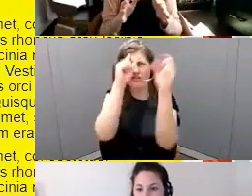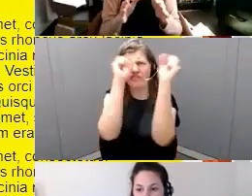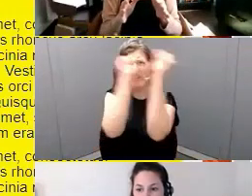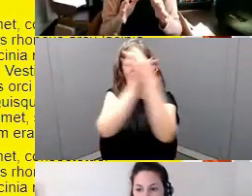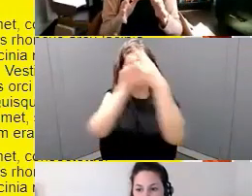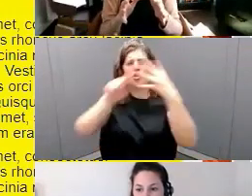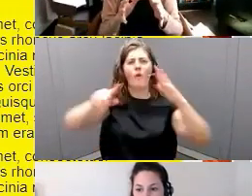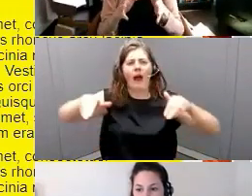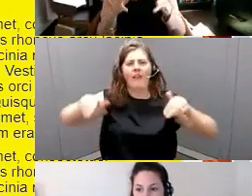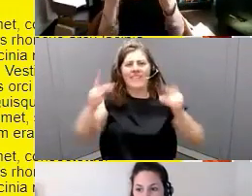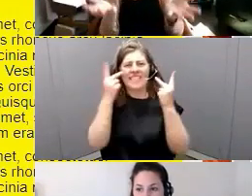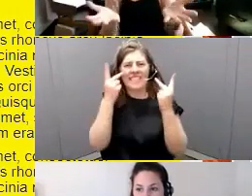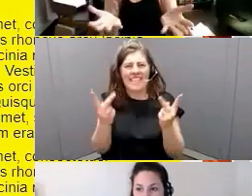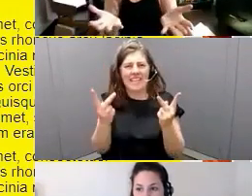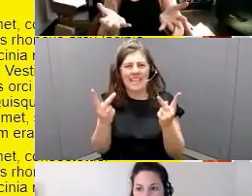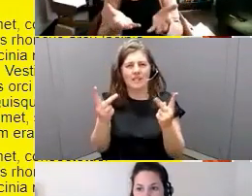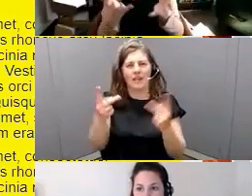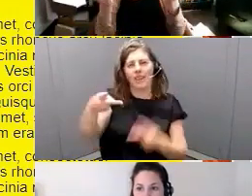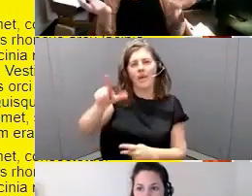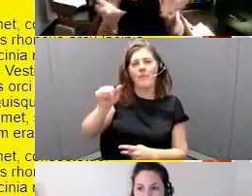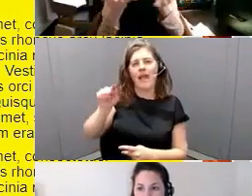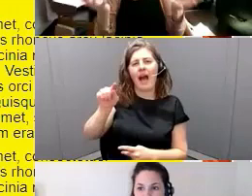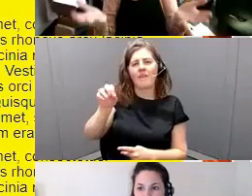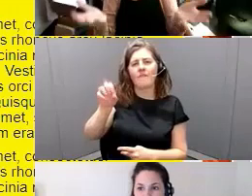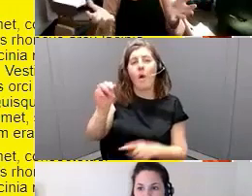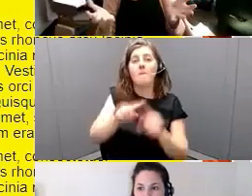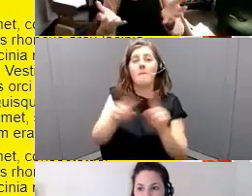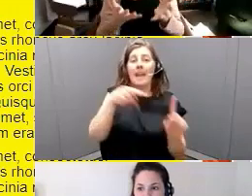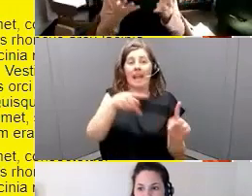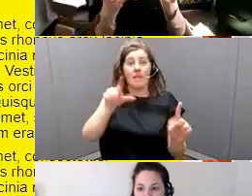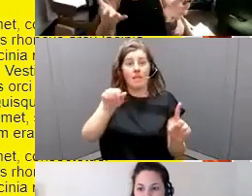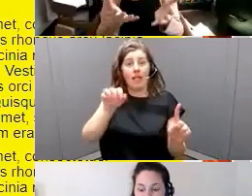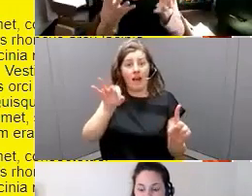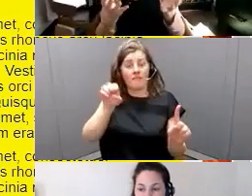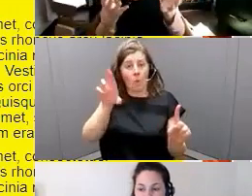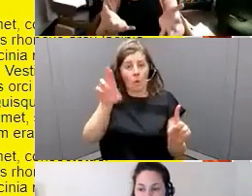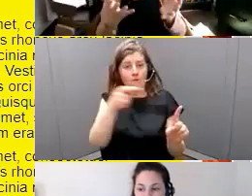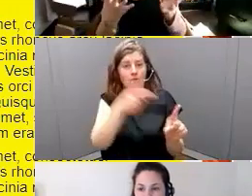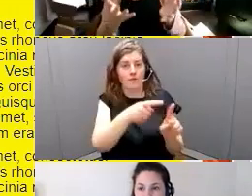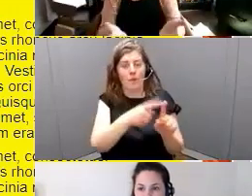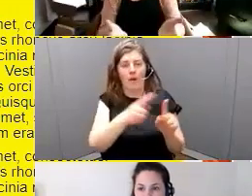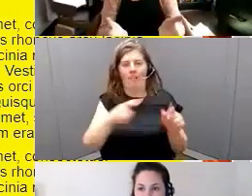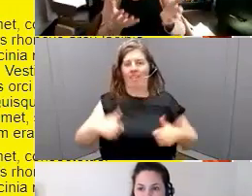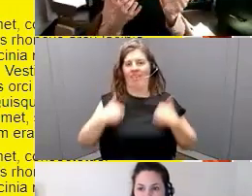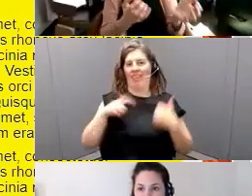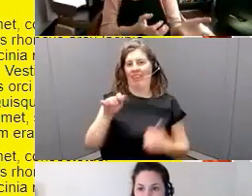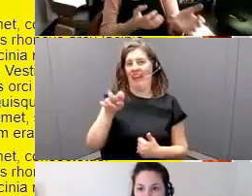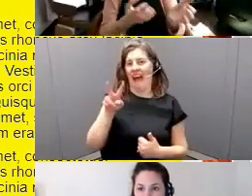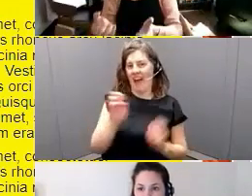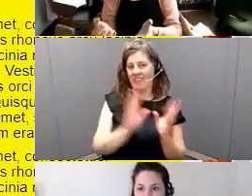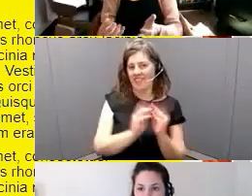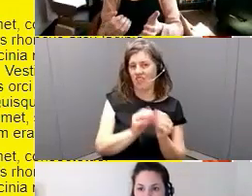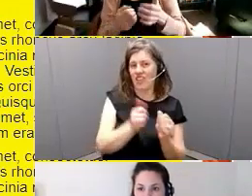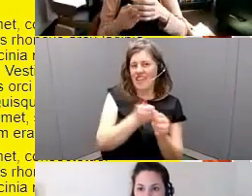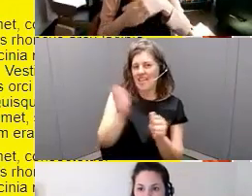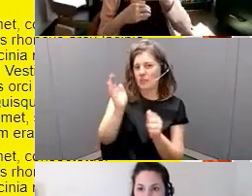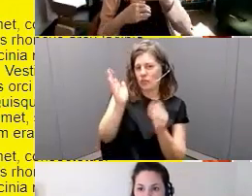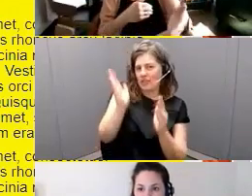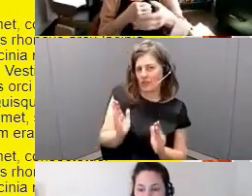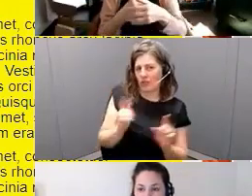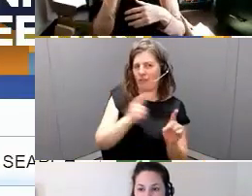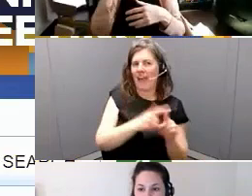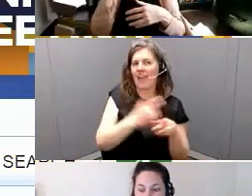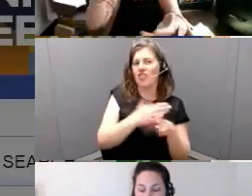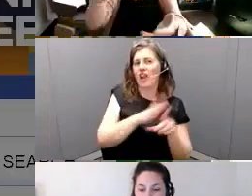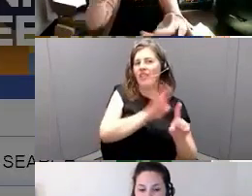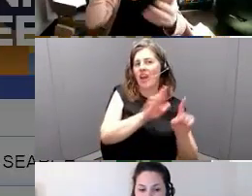haven't seen the platform, but in the platform, you will be in a live session, and each presenter can share